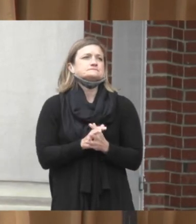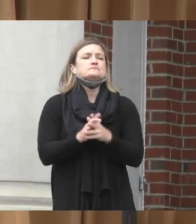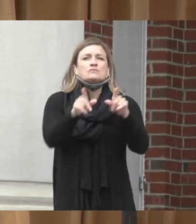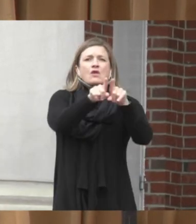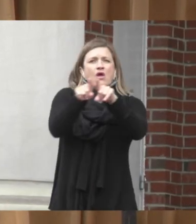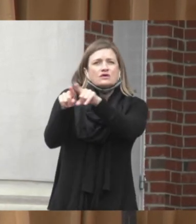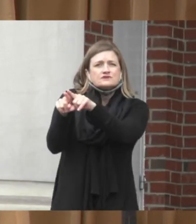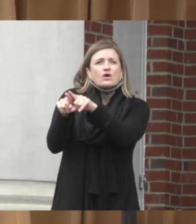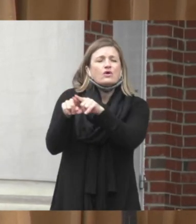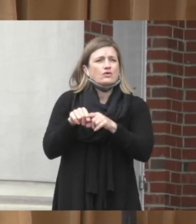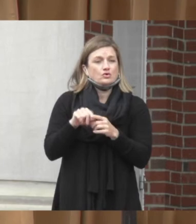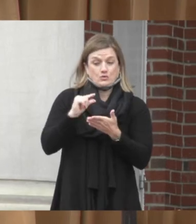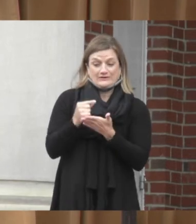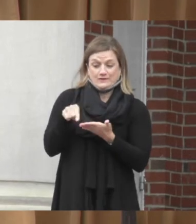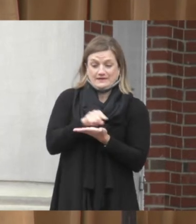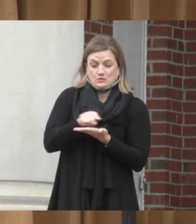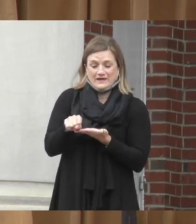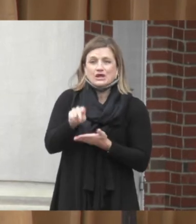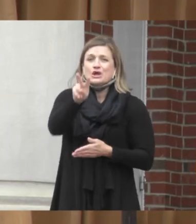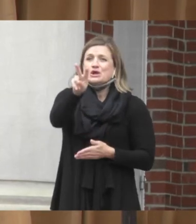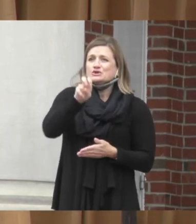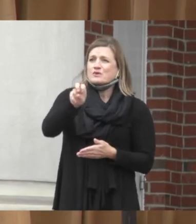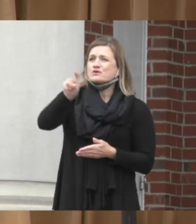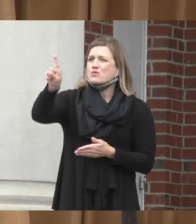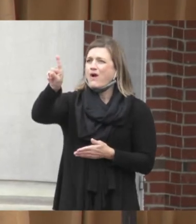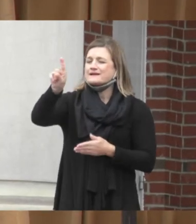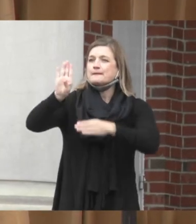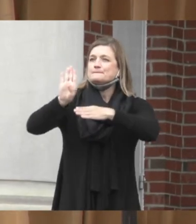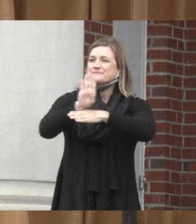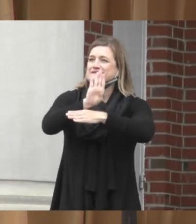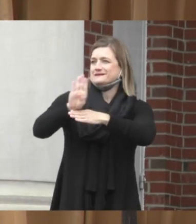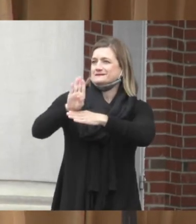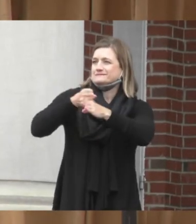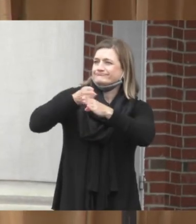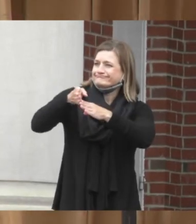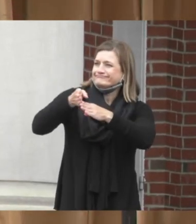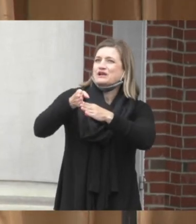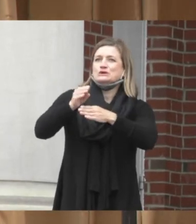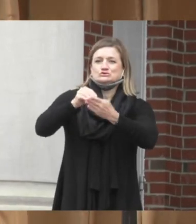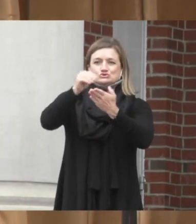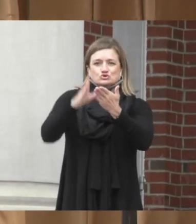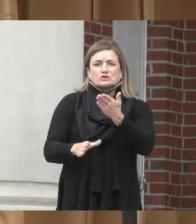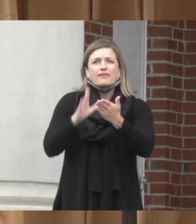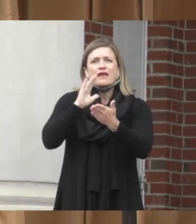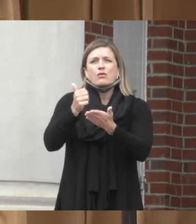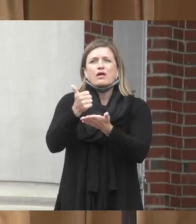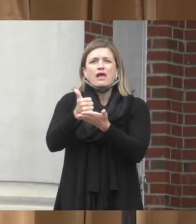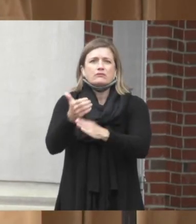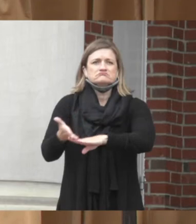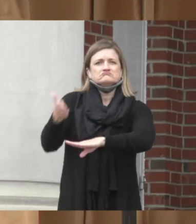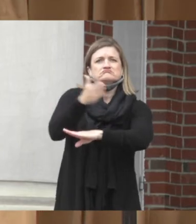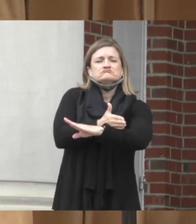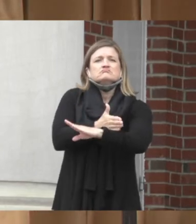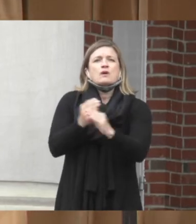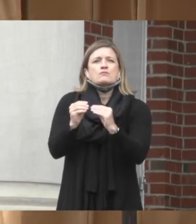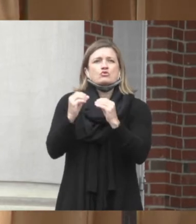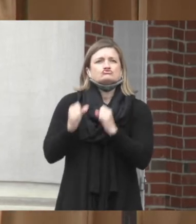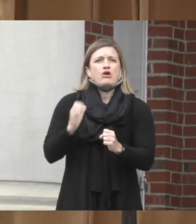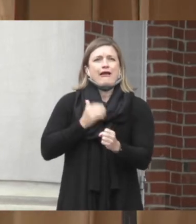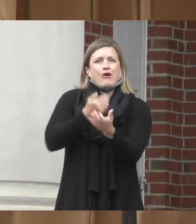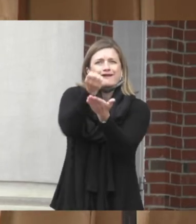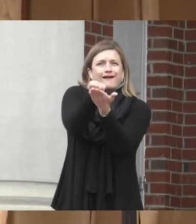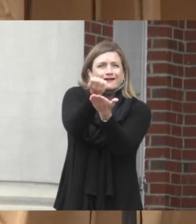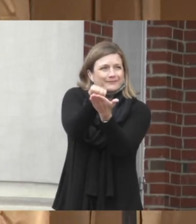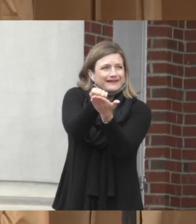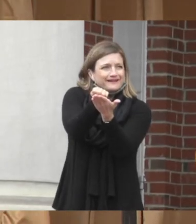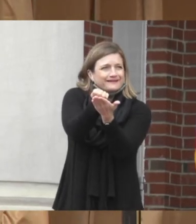Also graduating this week, 201 business students who will strengthen our local economy, likely go to work in one of these great